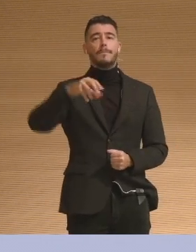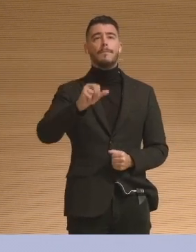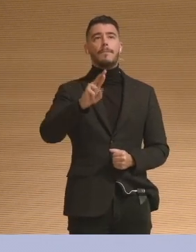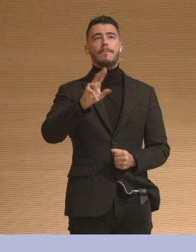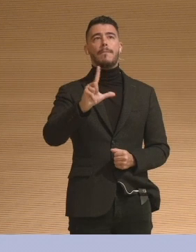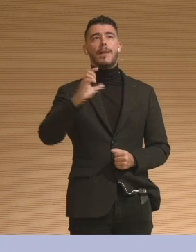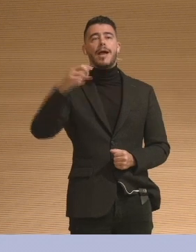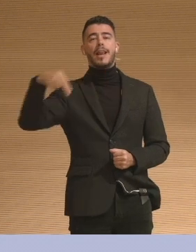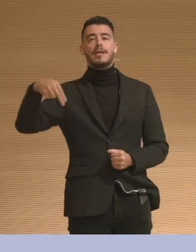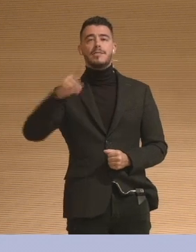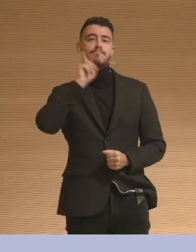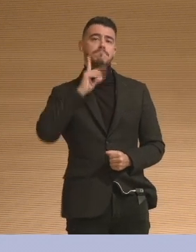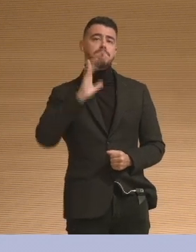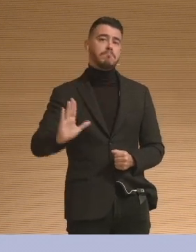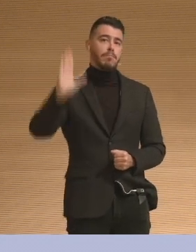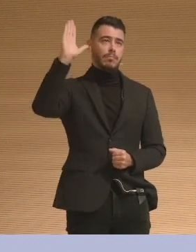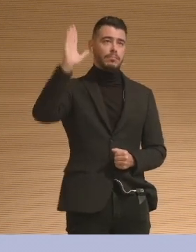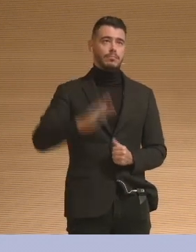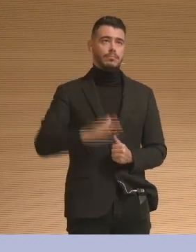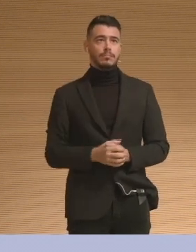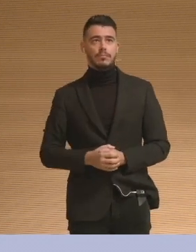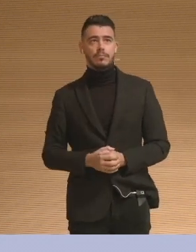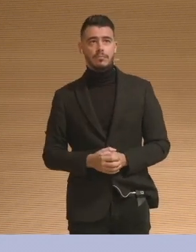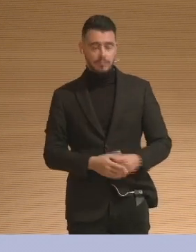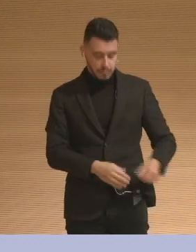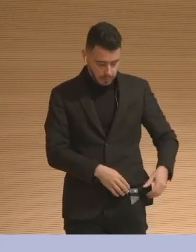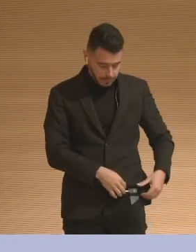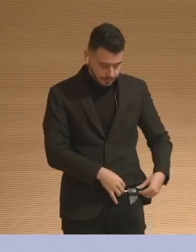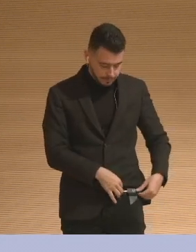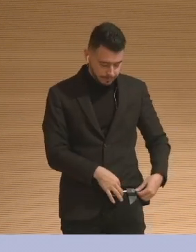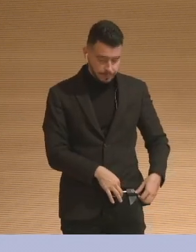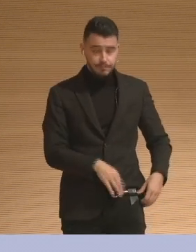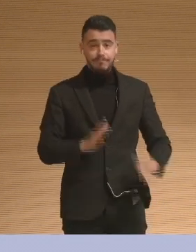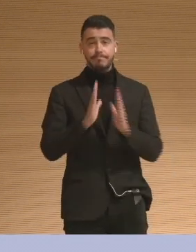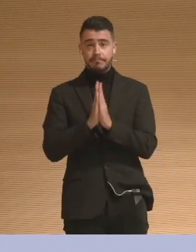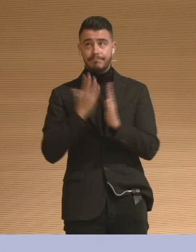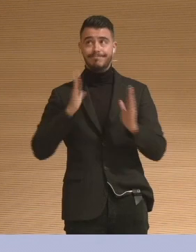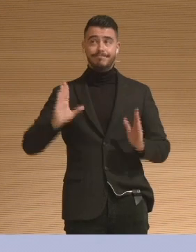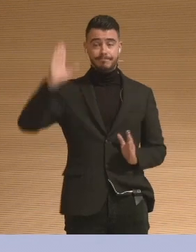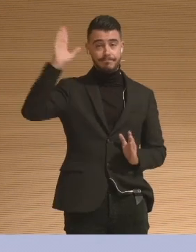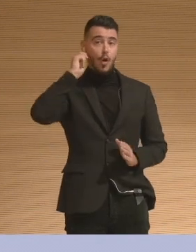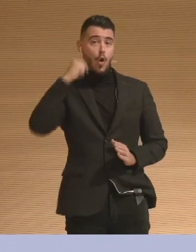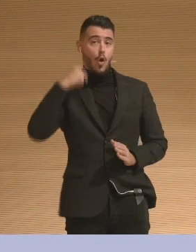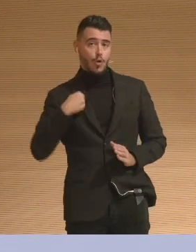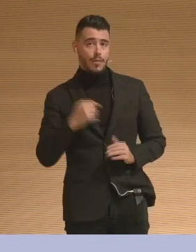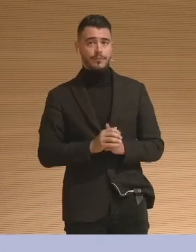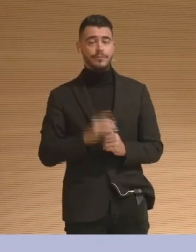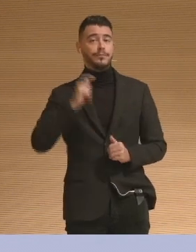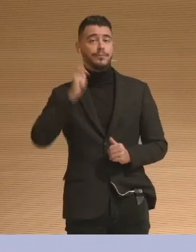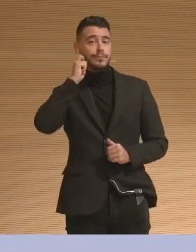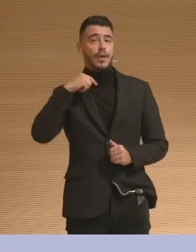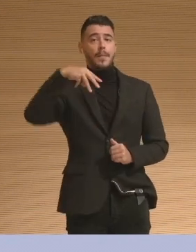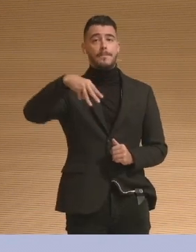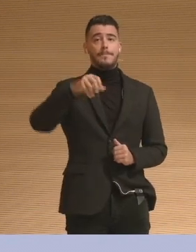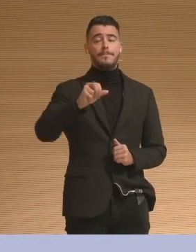to state who they are and their affiliation, so please introduce yourself. Thank you. Good morning. My name is Marlene Mouliou. Karen, your